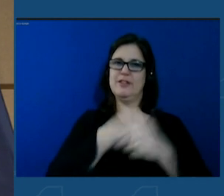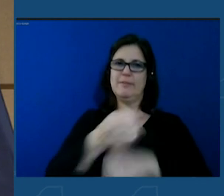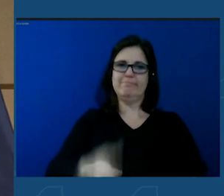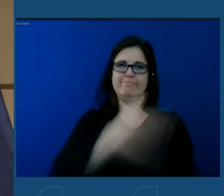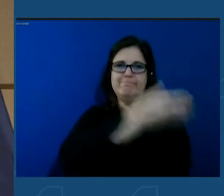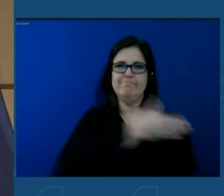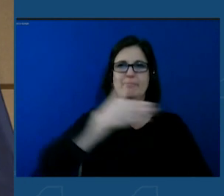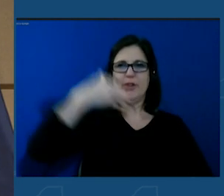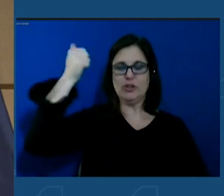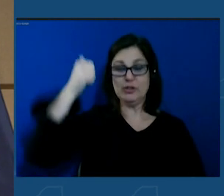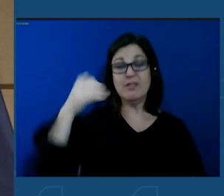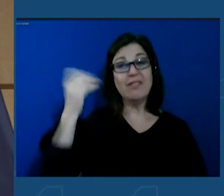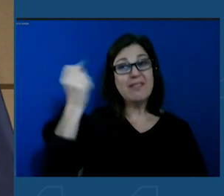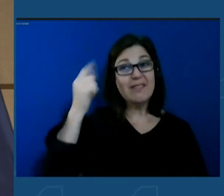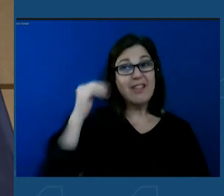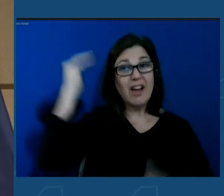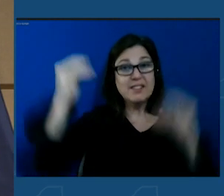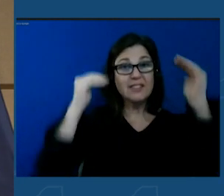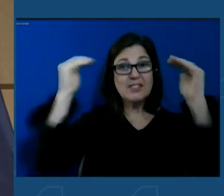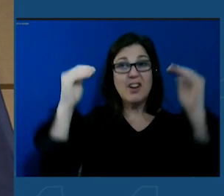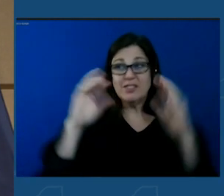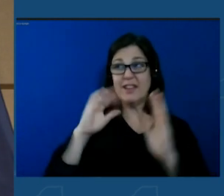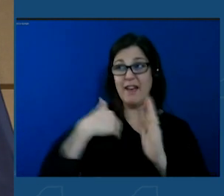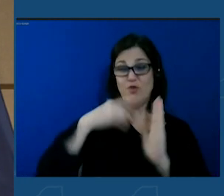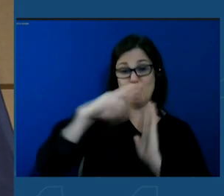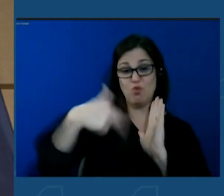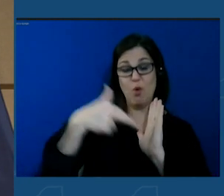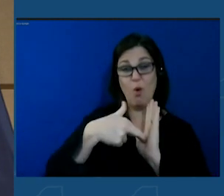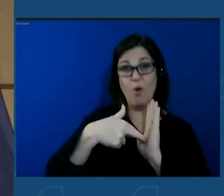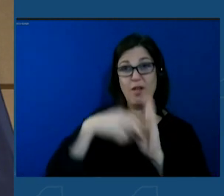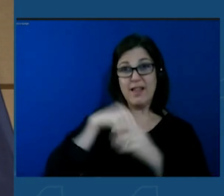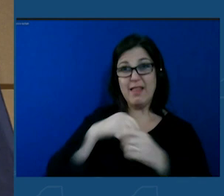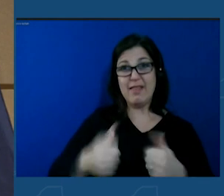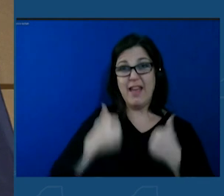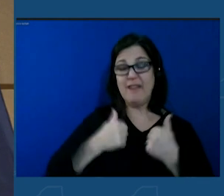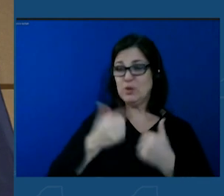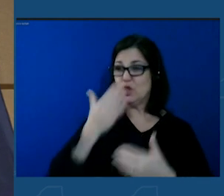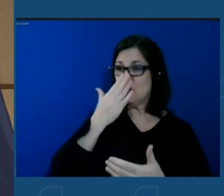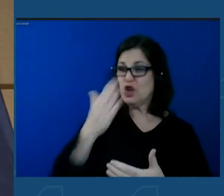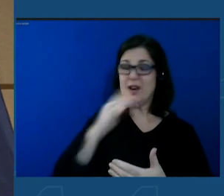in our lives, not just our peers, but adults as well, so it's good to have that kind of comfort